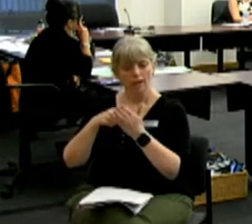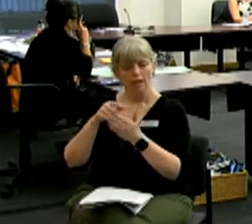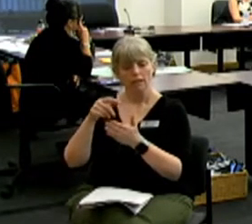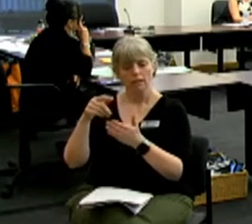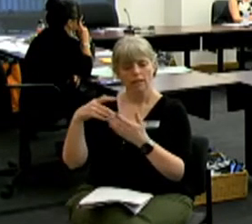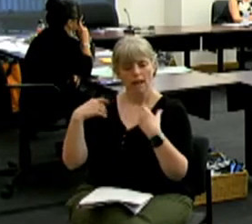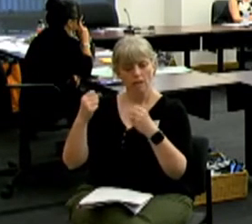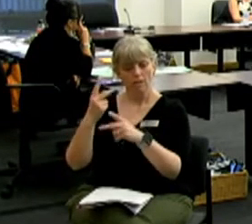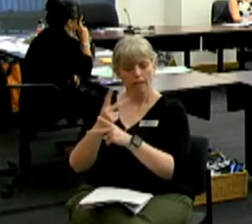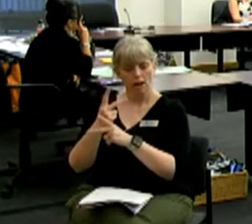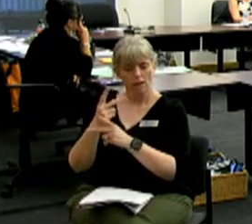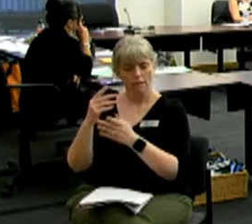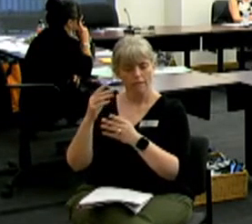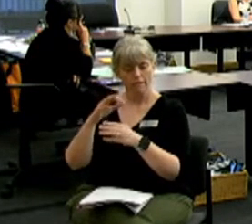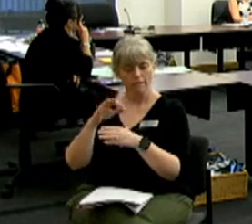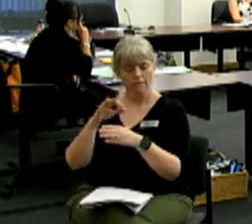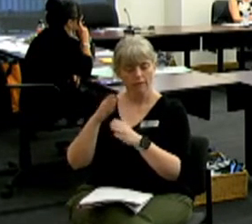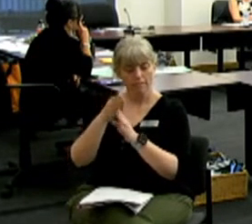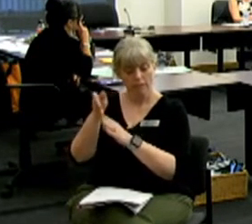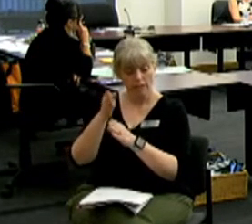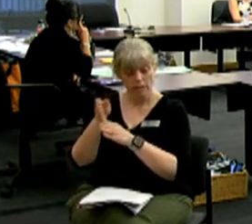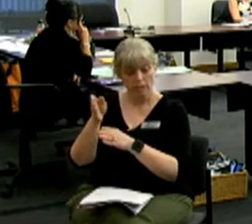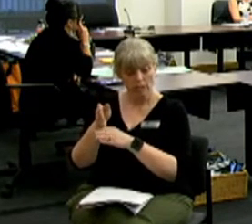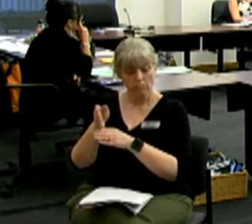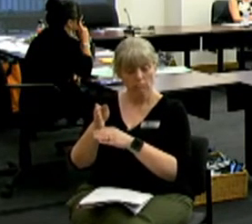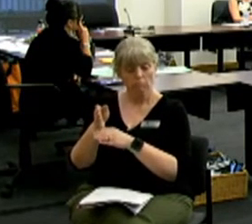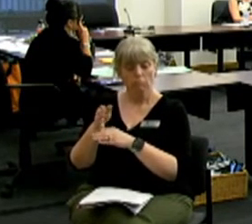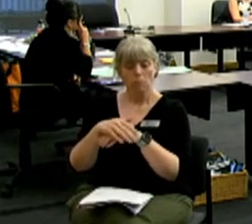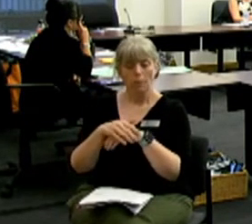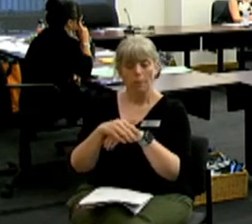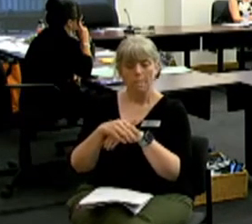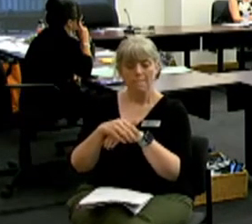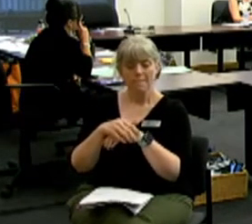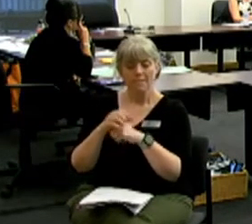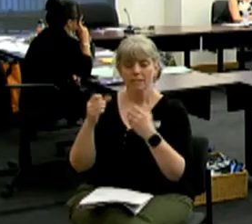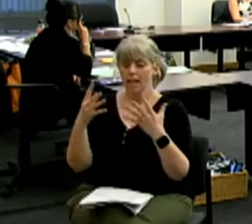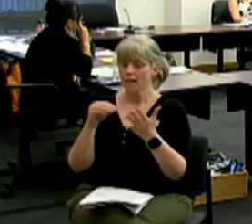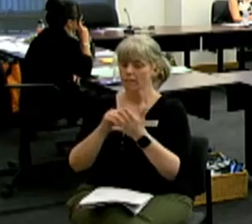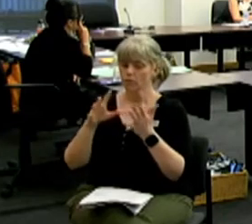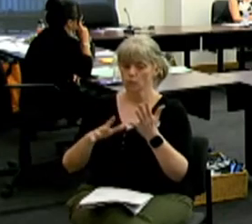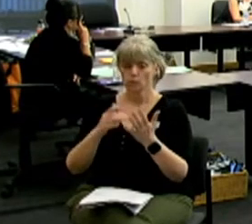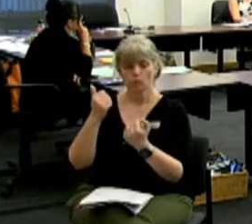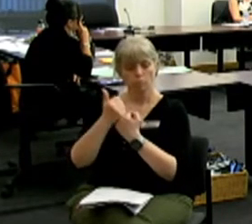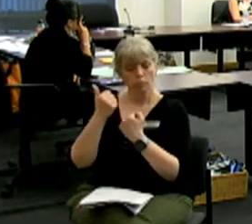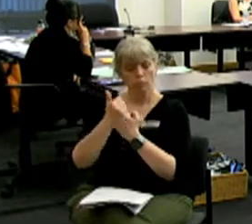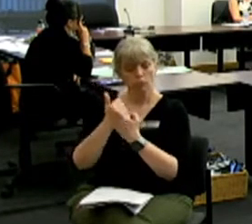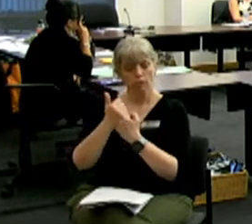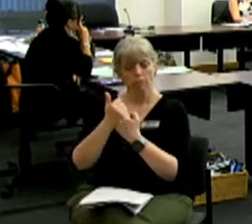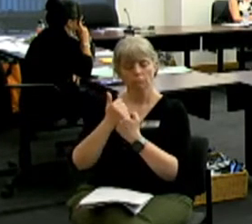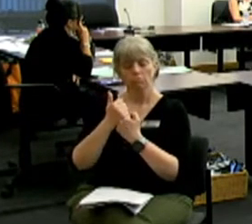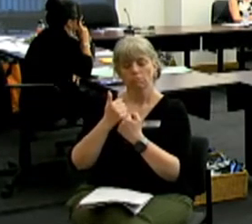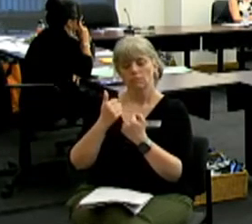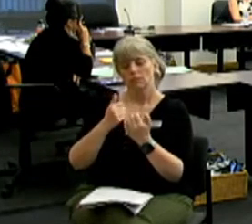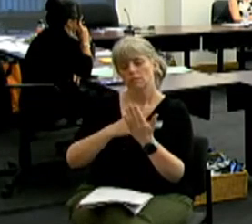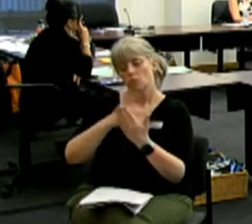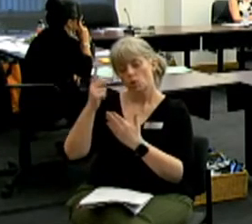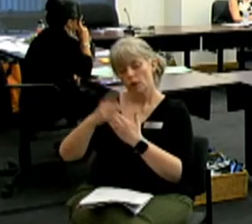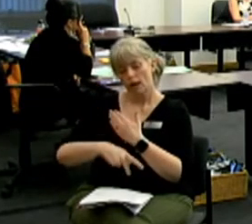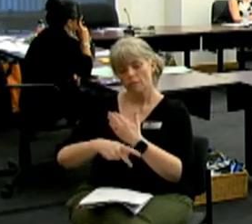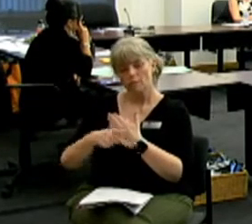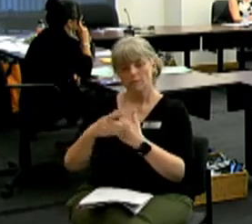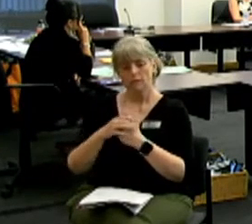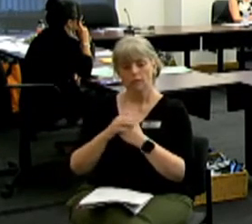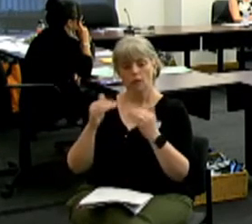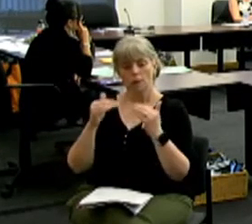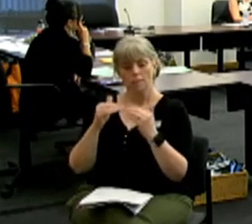the shortest possible time. Students will benefit from wraparound student support services. Programs will meet shortages of workers